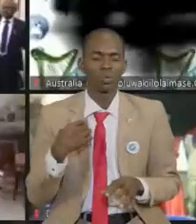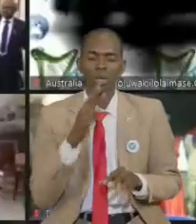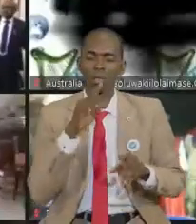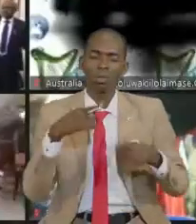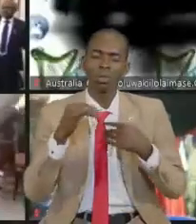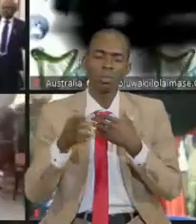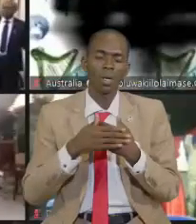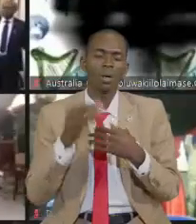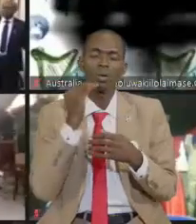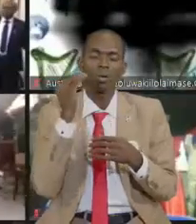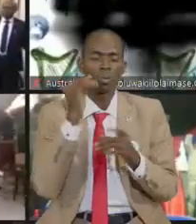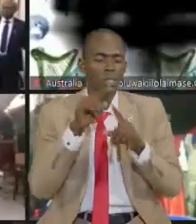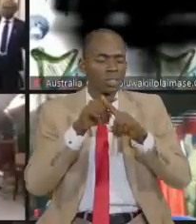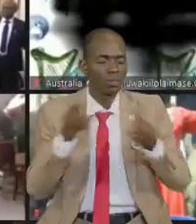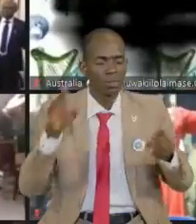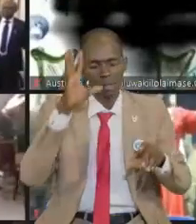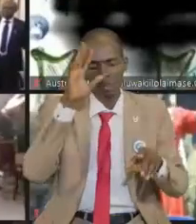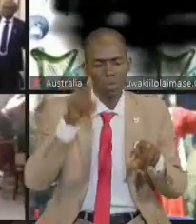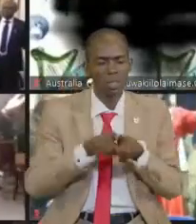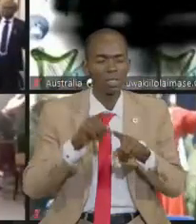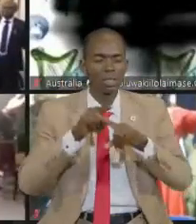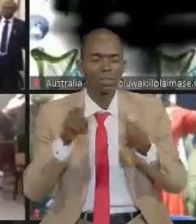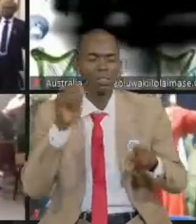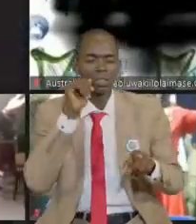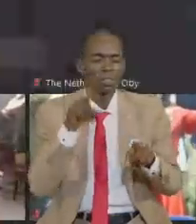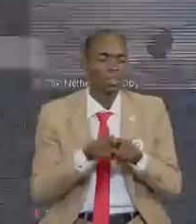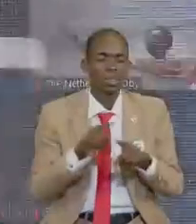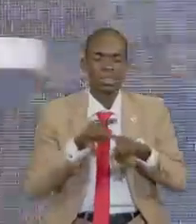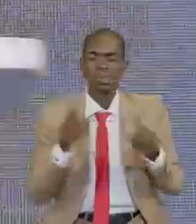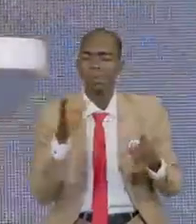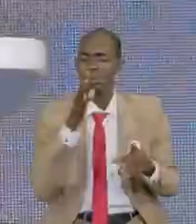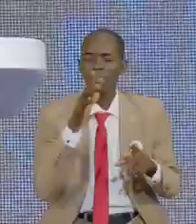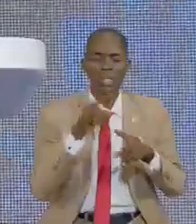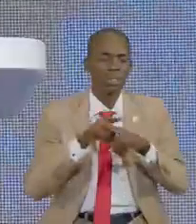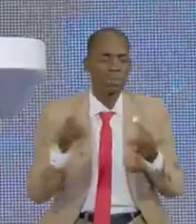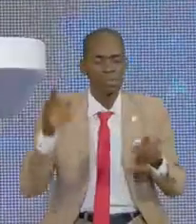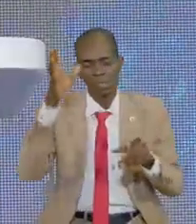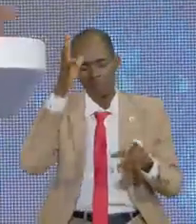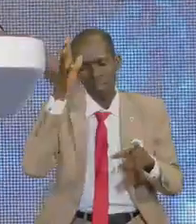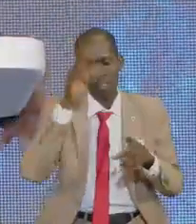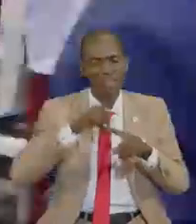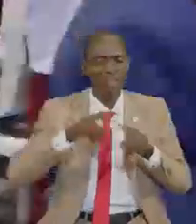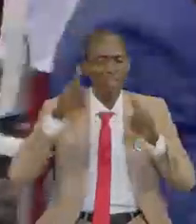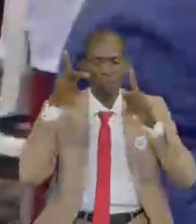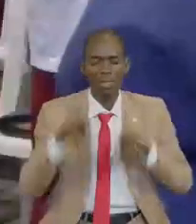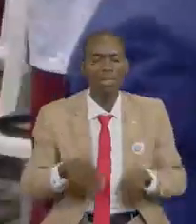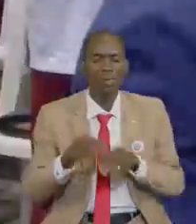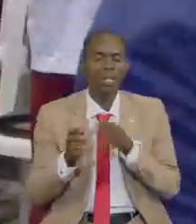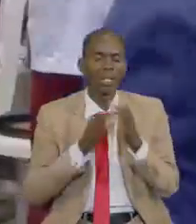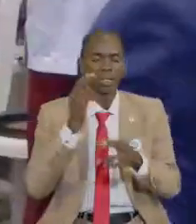brother, a different sister, a different mother, a different father, a different person in Jesus' name.